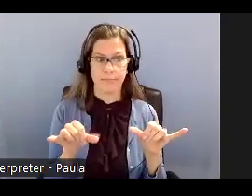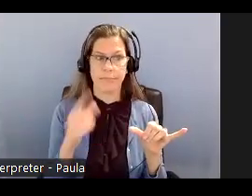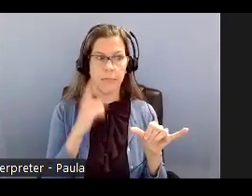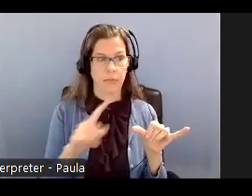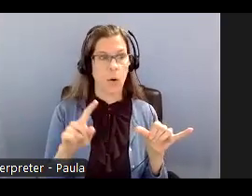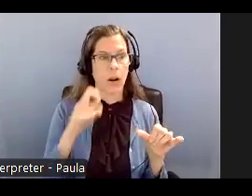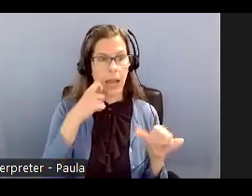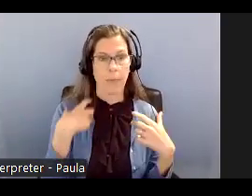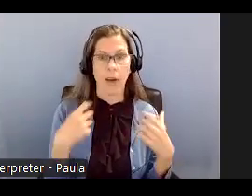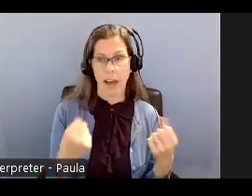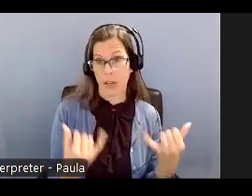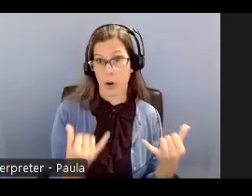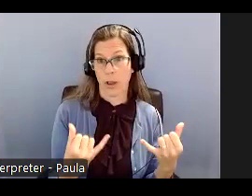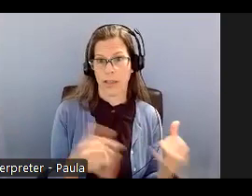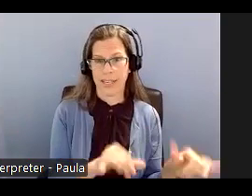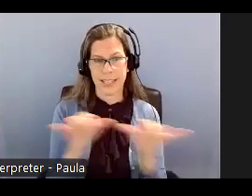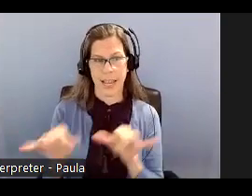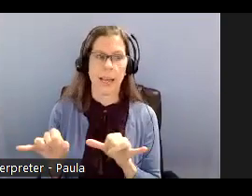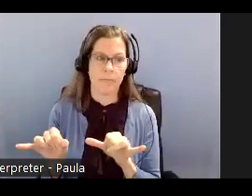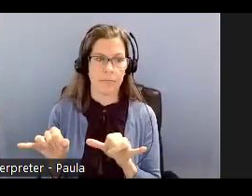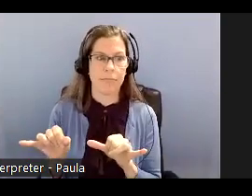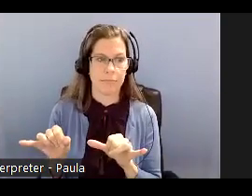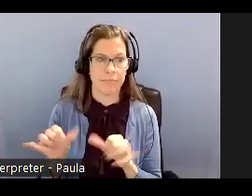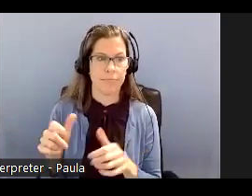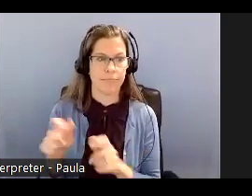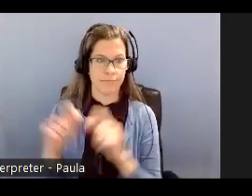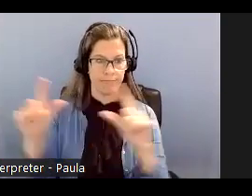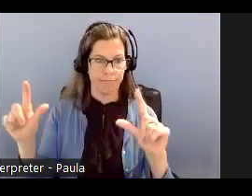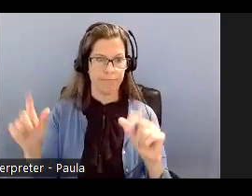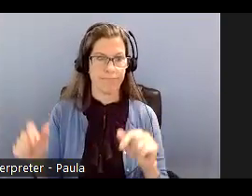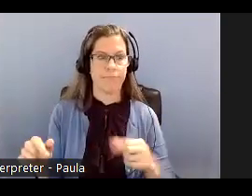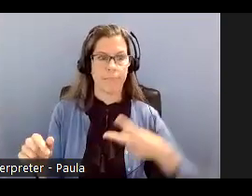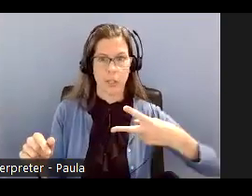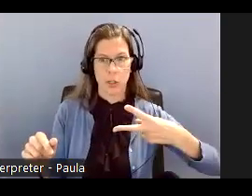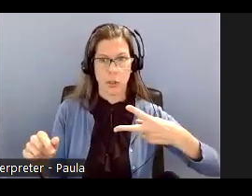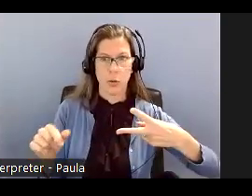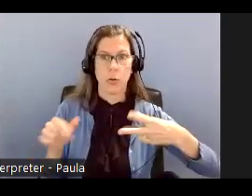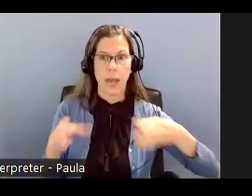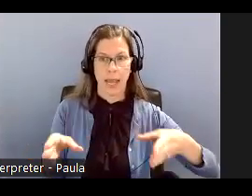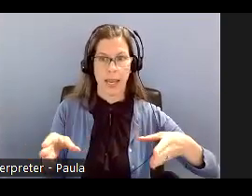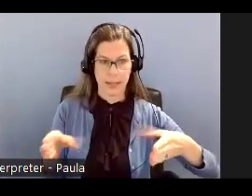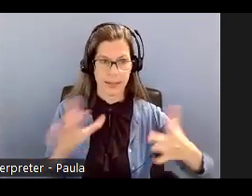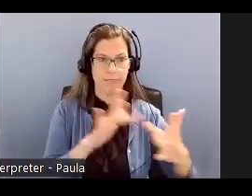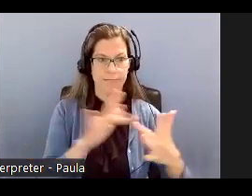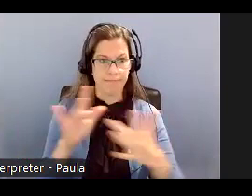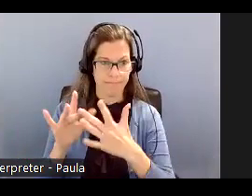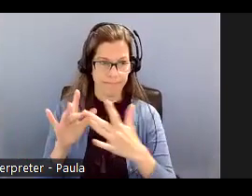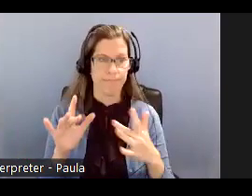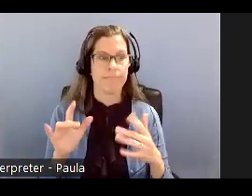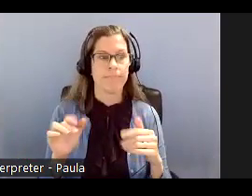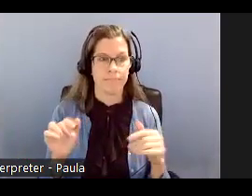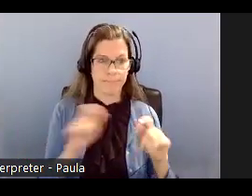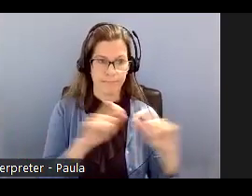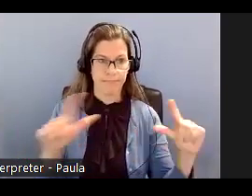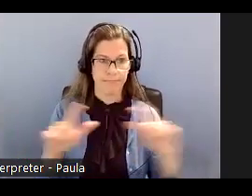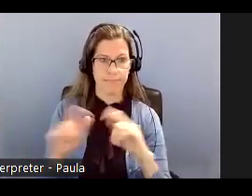Apple Health currently. There will be 2 entry points for the expansion. So for those